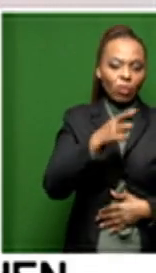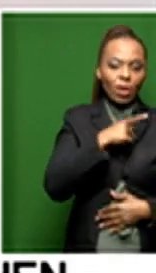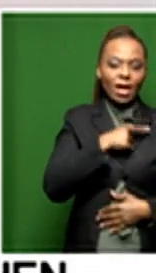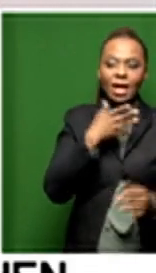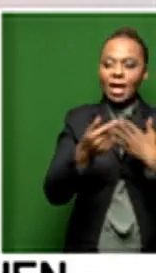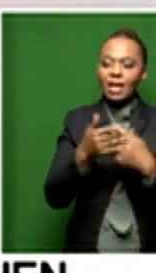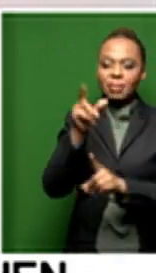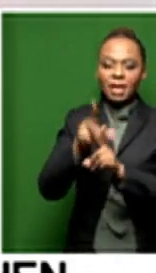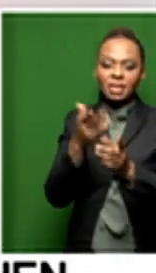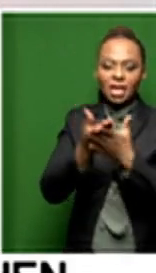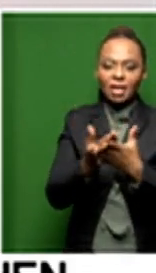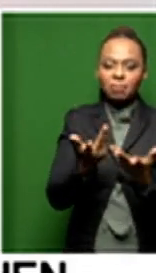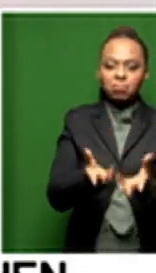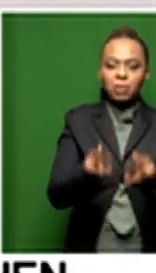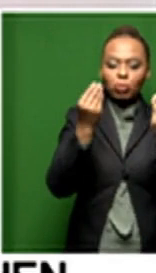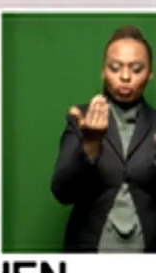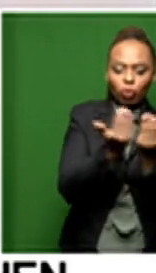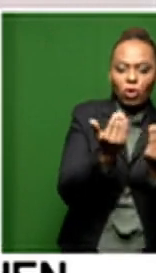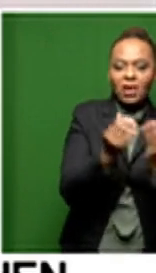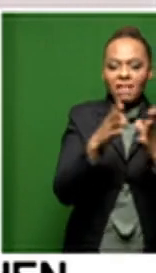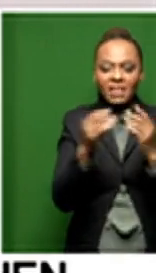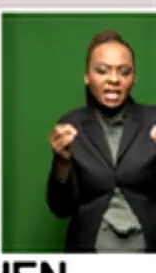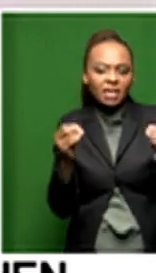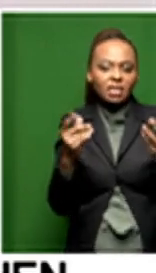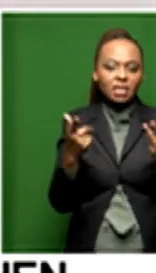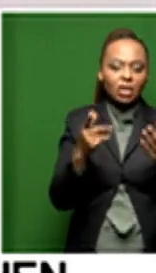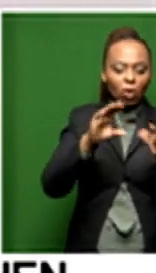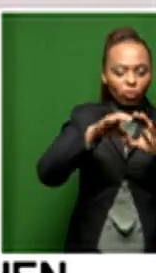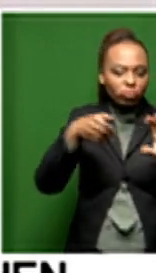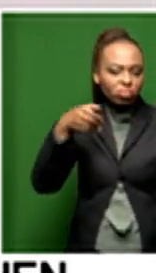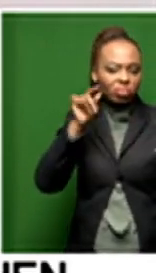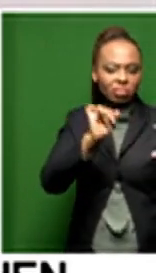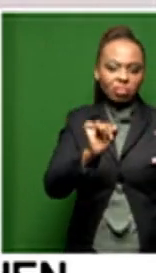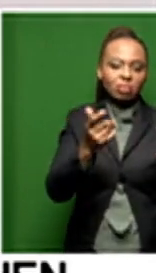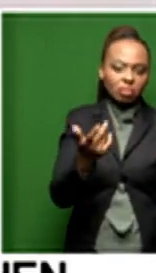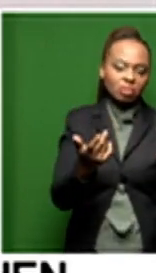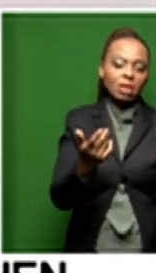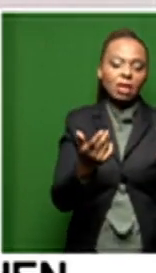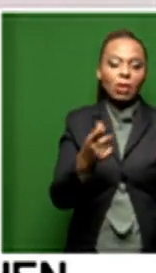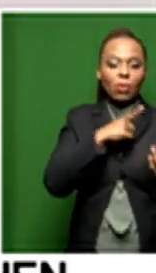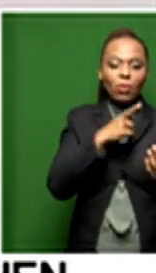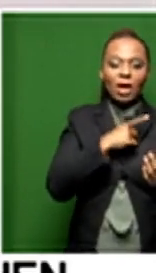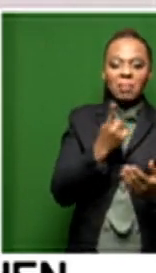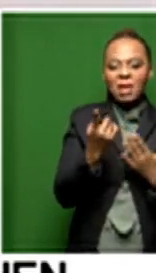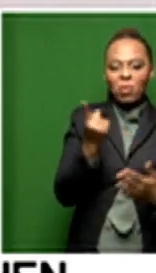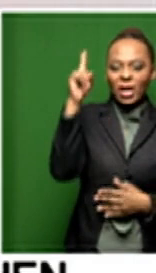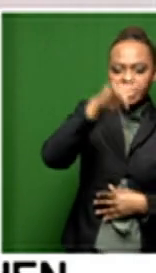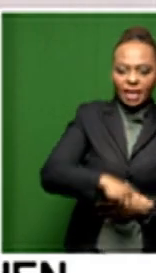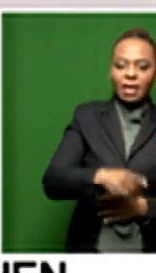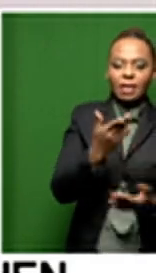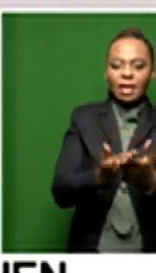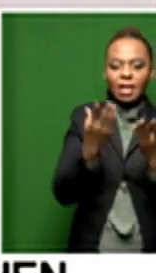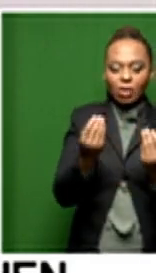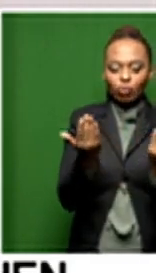get in and actually finish the course. So I would love to one day have either a school or a center where